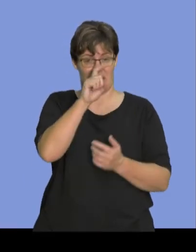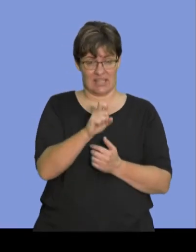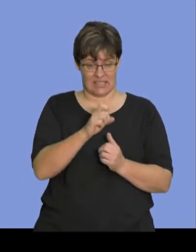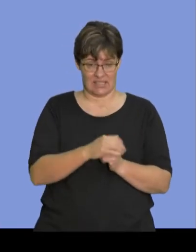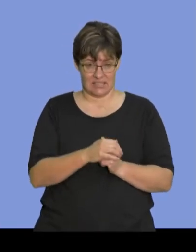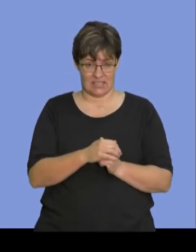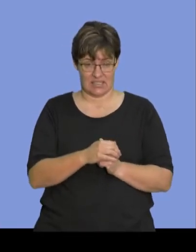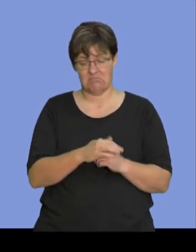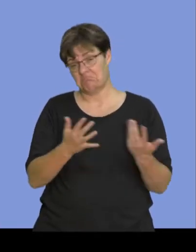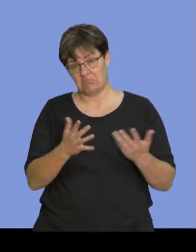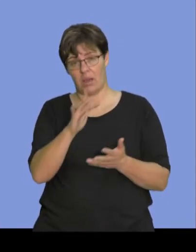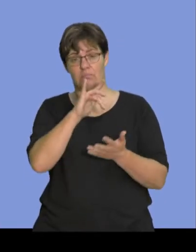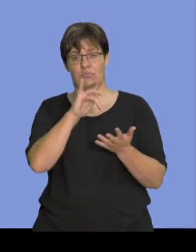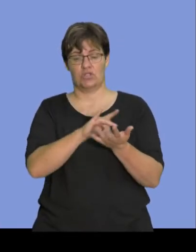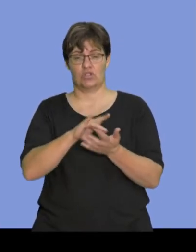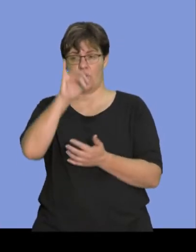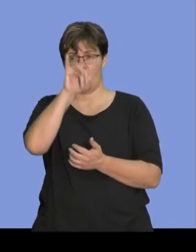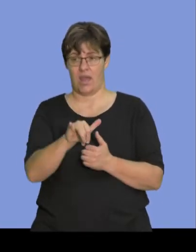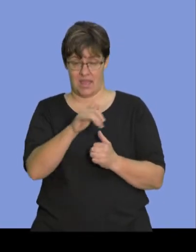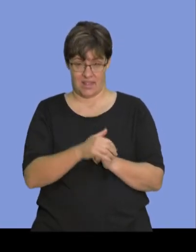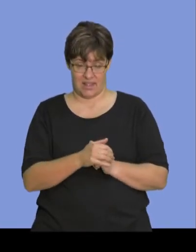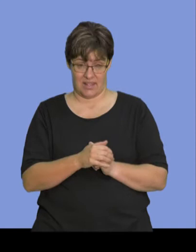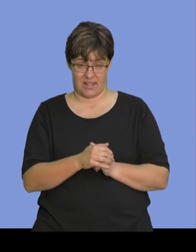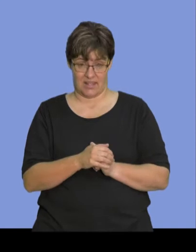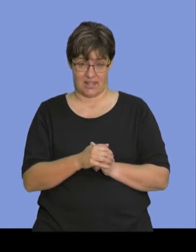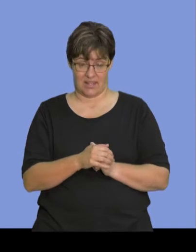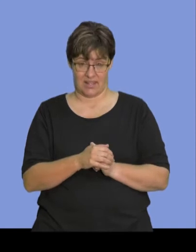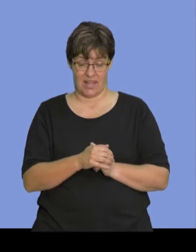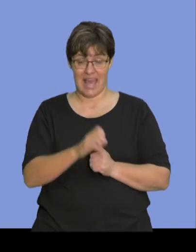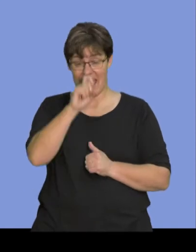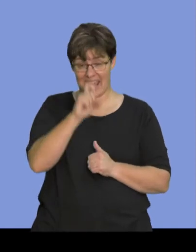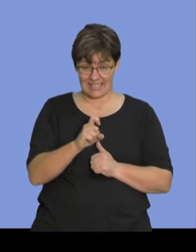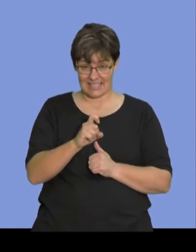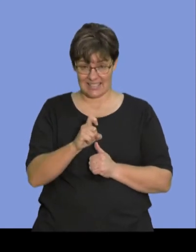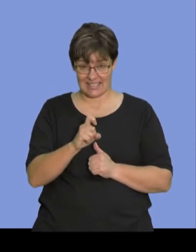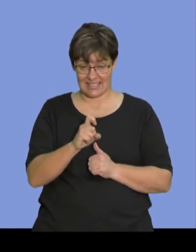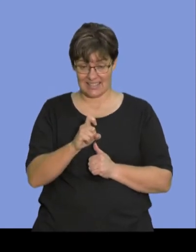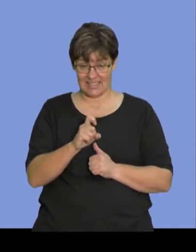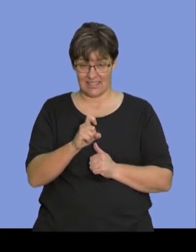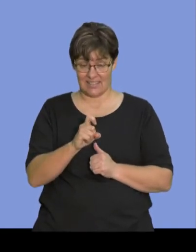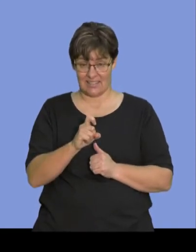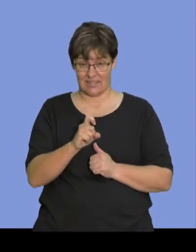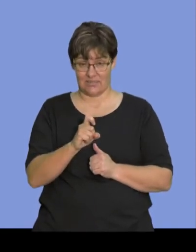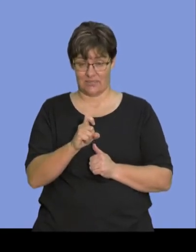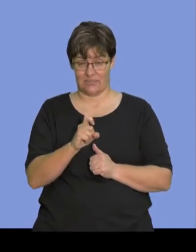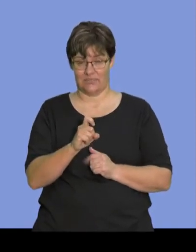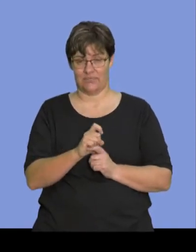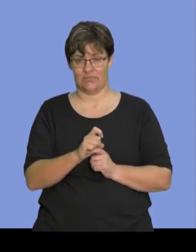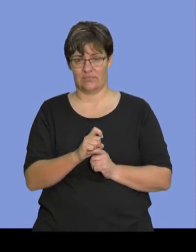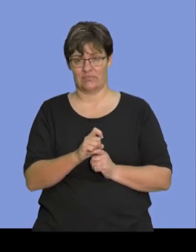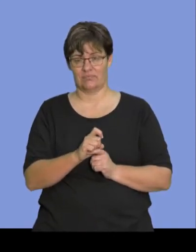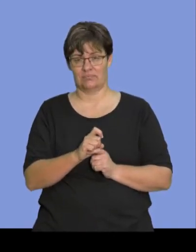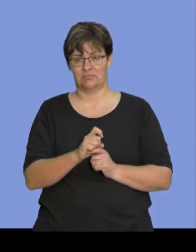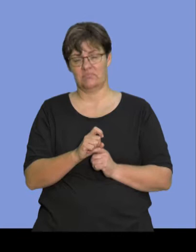X, and then this is position Y in the field. Now, point X is actually, if you